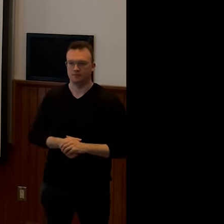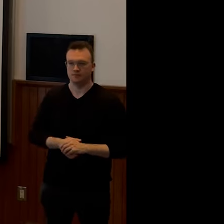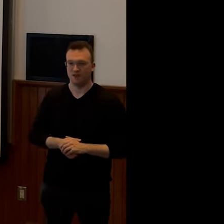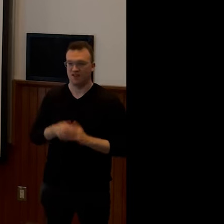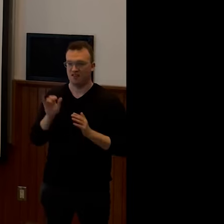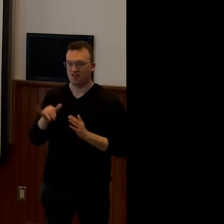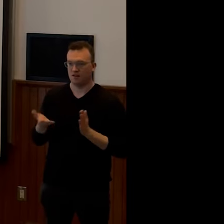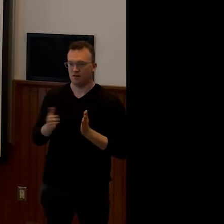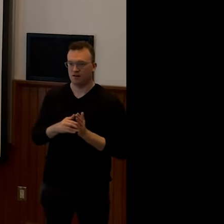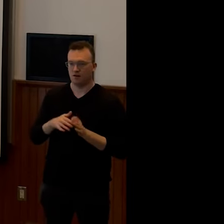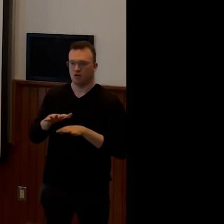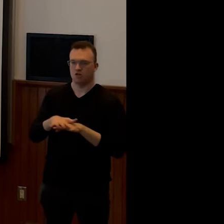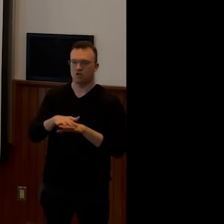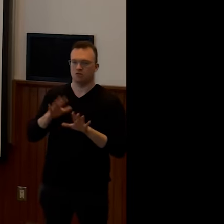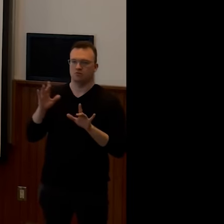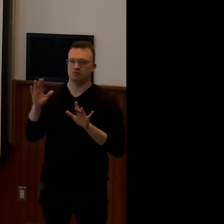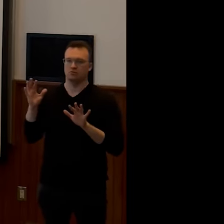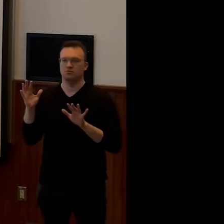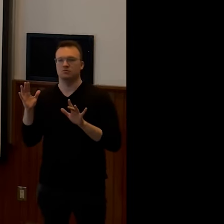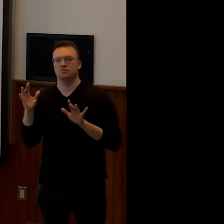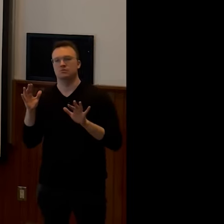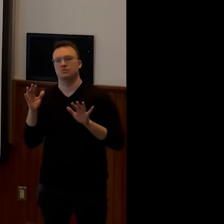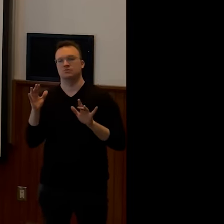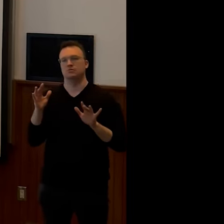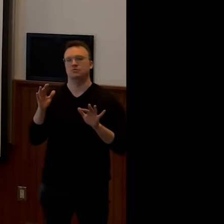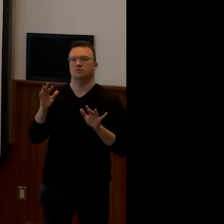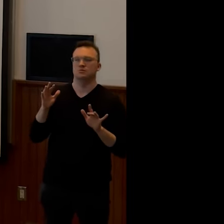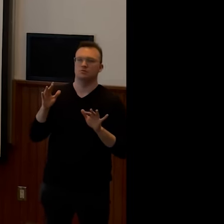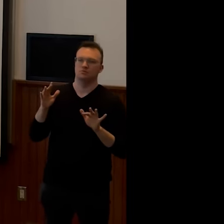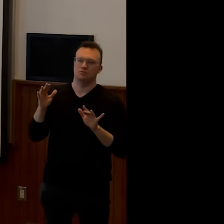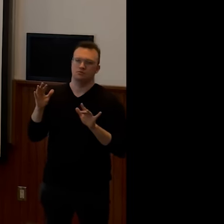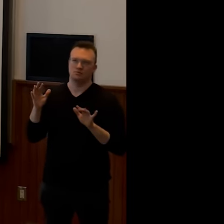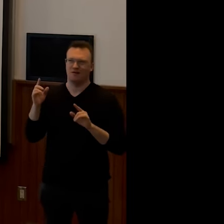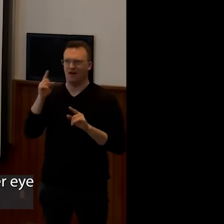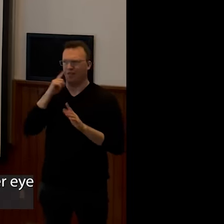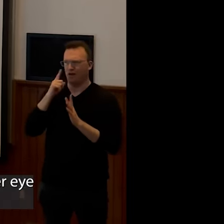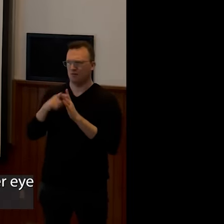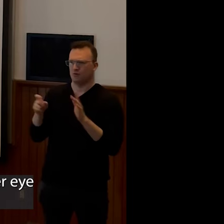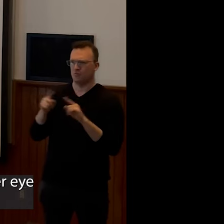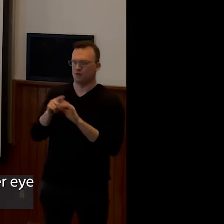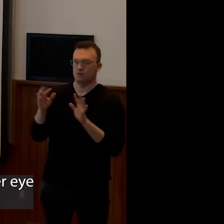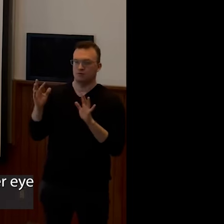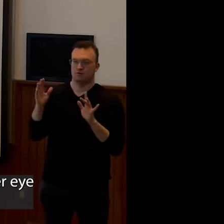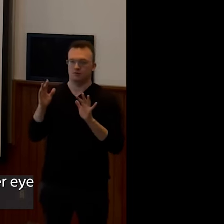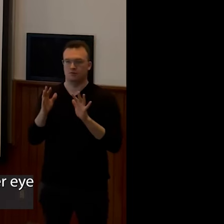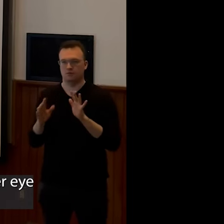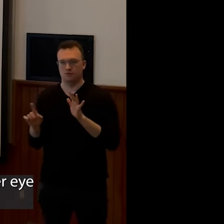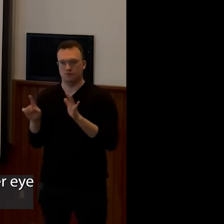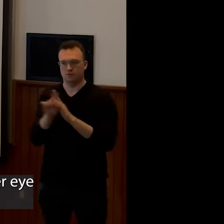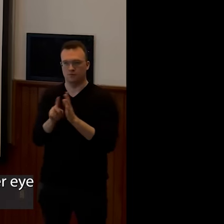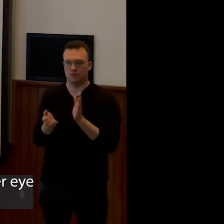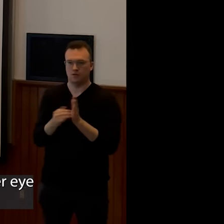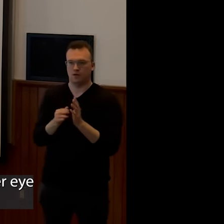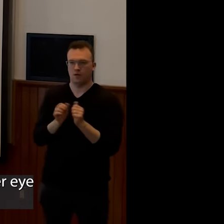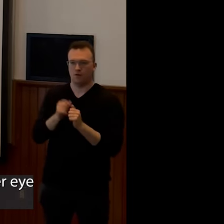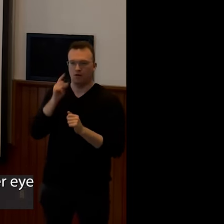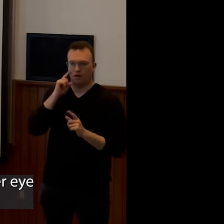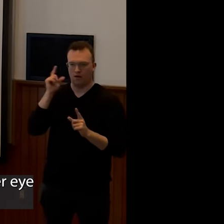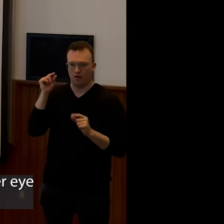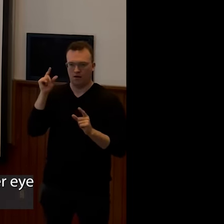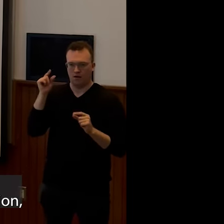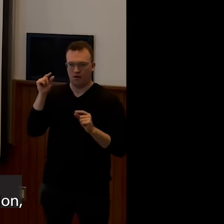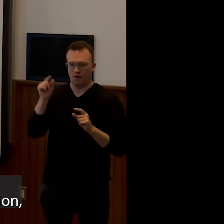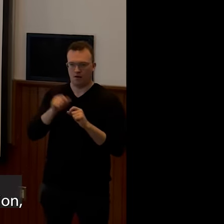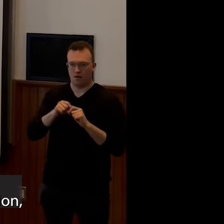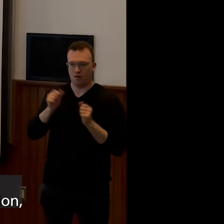again, that slow, spinning feeling. She had thought it was gone, but here it was again. Along with her eye twitch and her